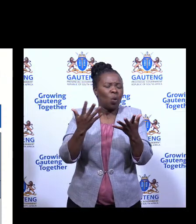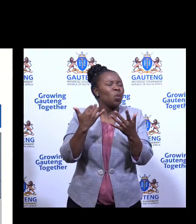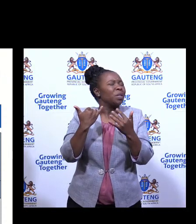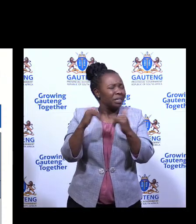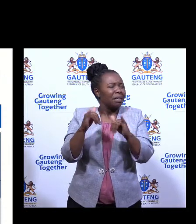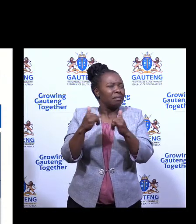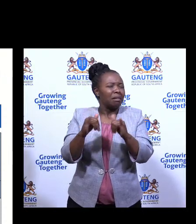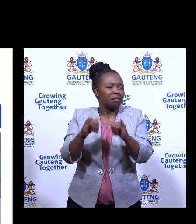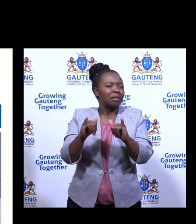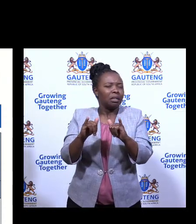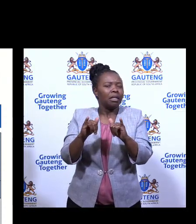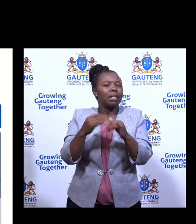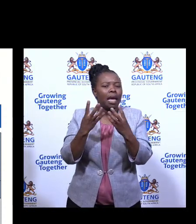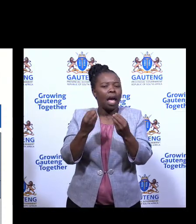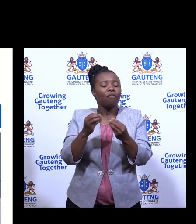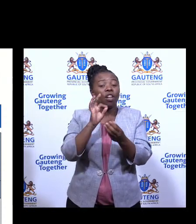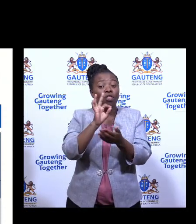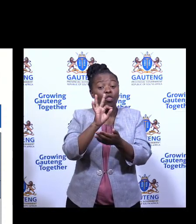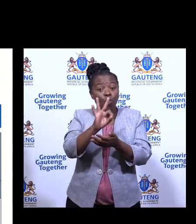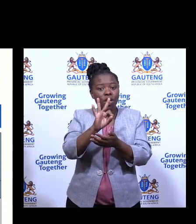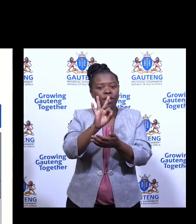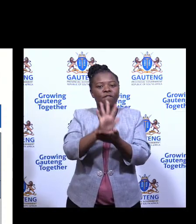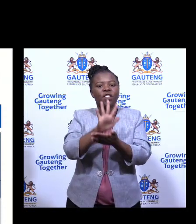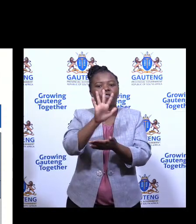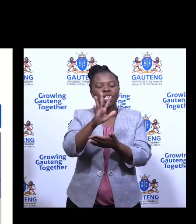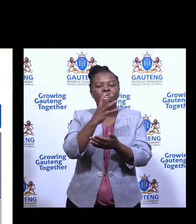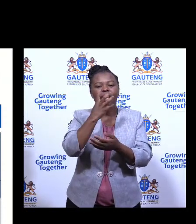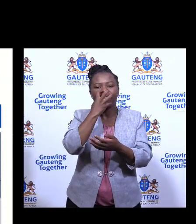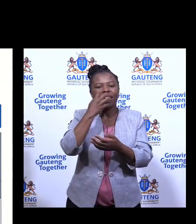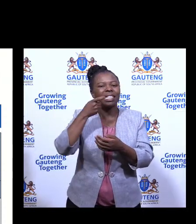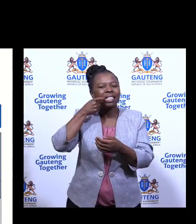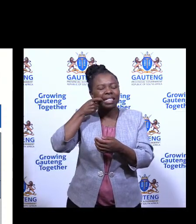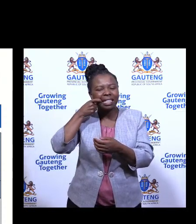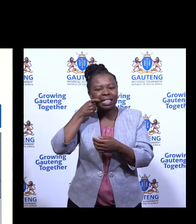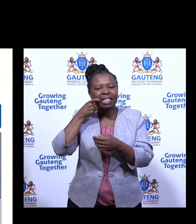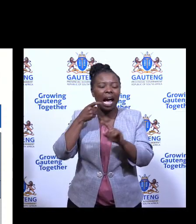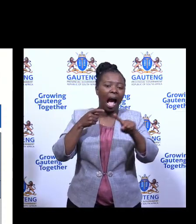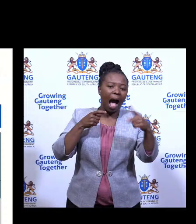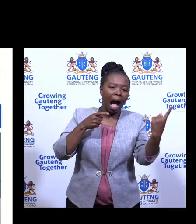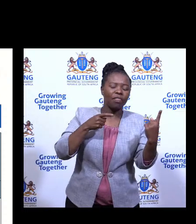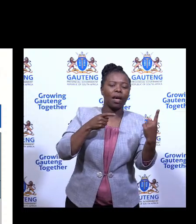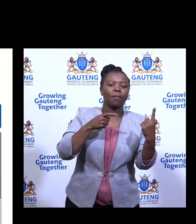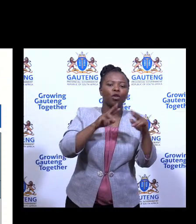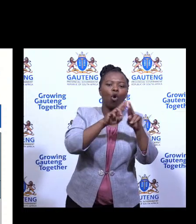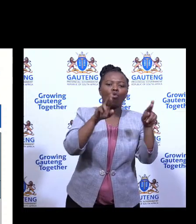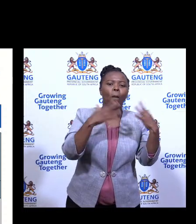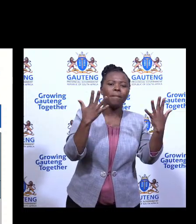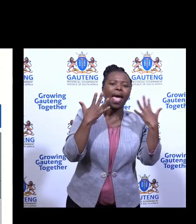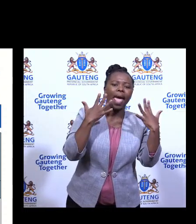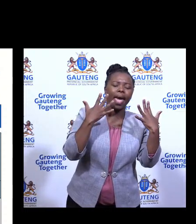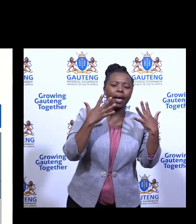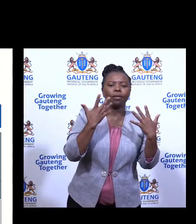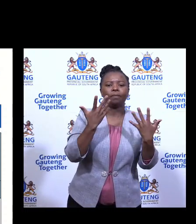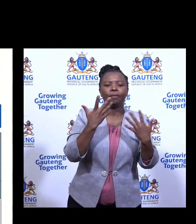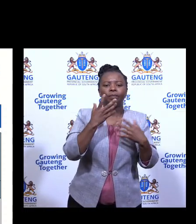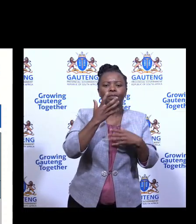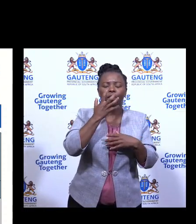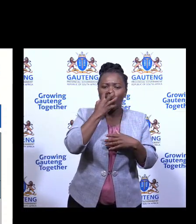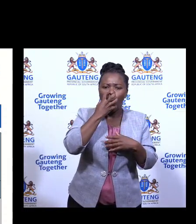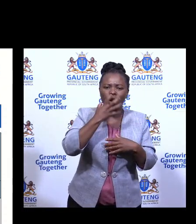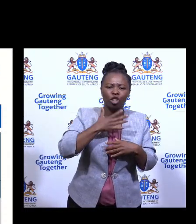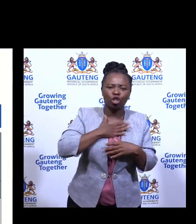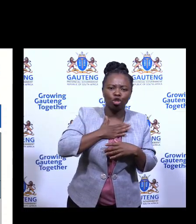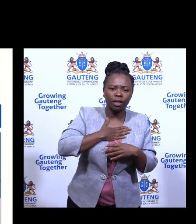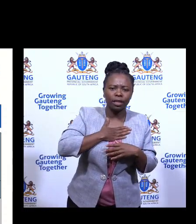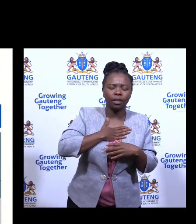have 315 who are on ventilation. Others are on oxygen and room air across the system.